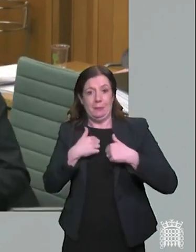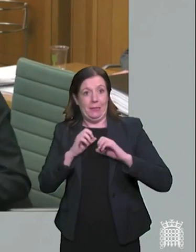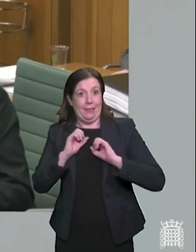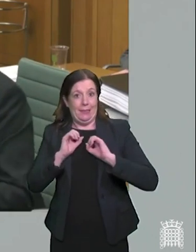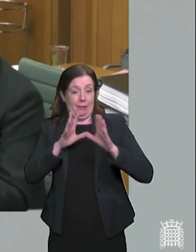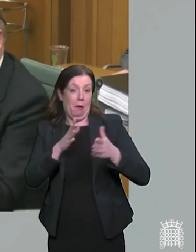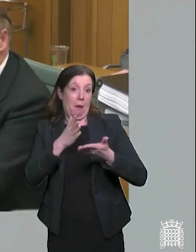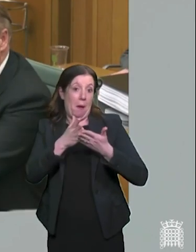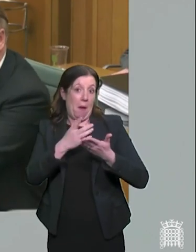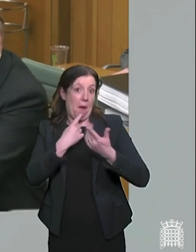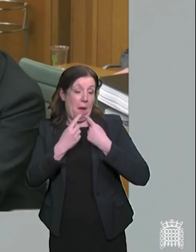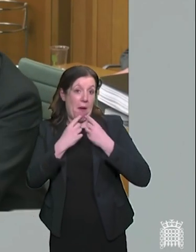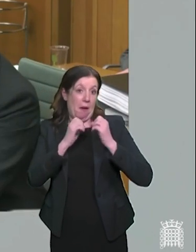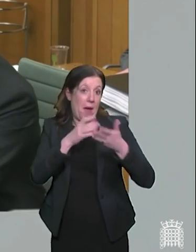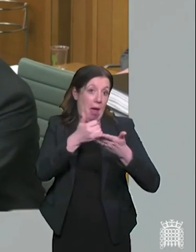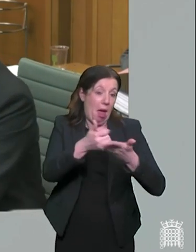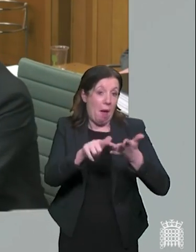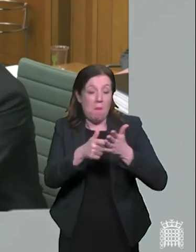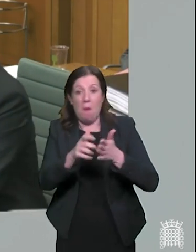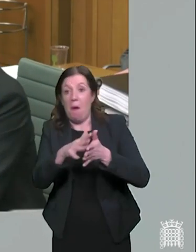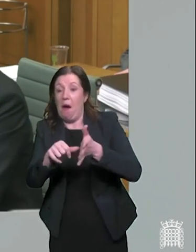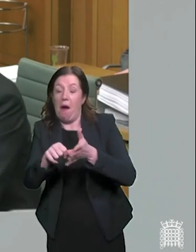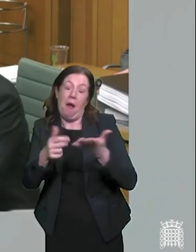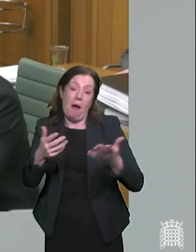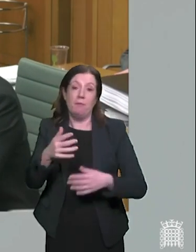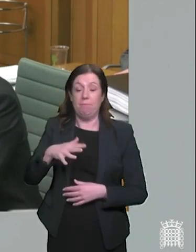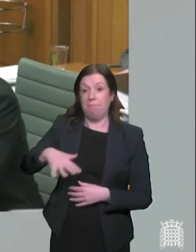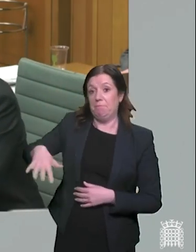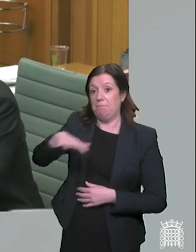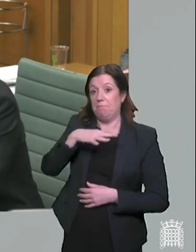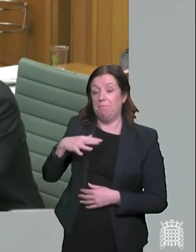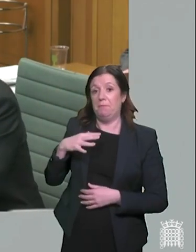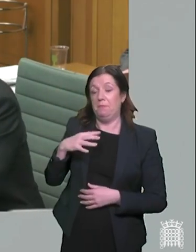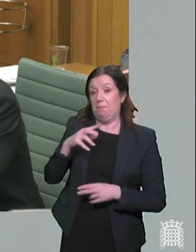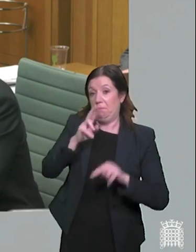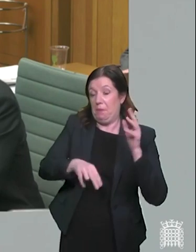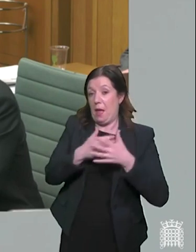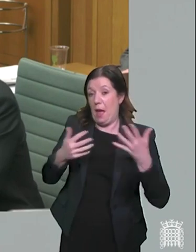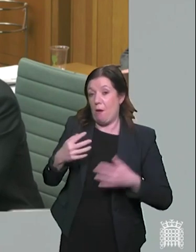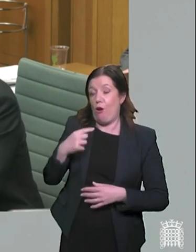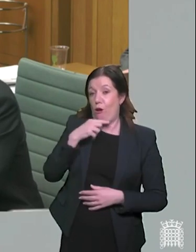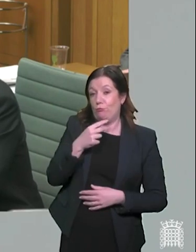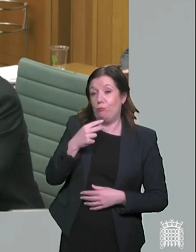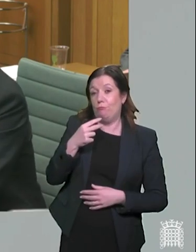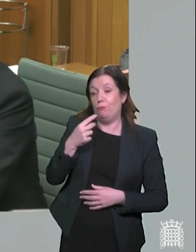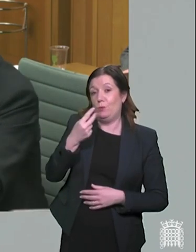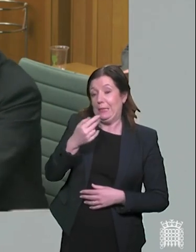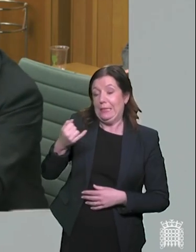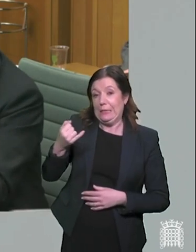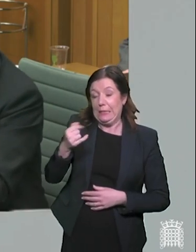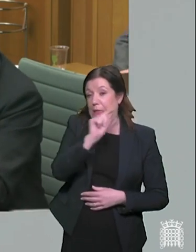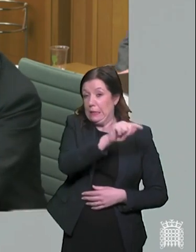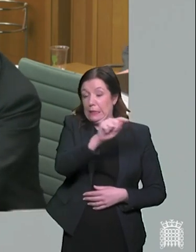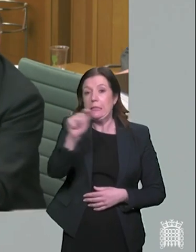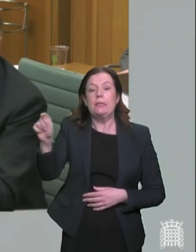your case, is when you look at 126 fixed penalty notices handed out to number 10, it